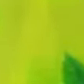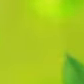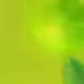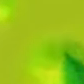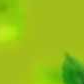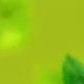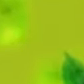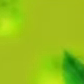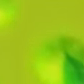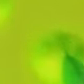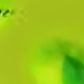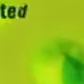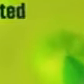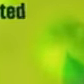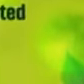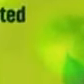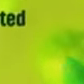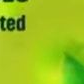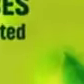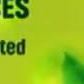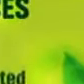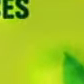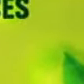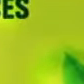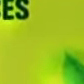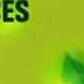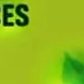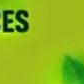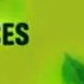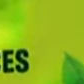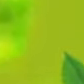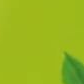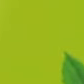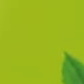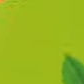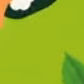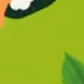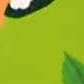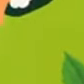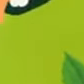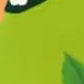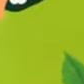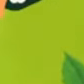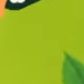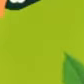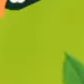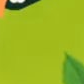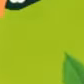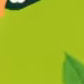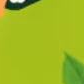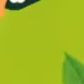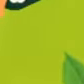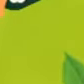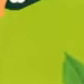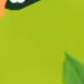touched coronavirus-contaminated surfaces that harbor the virus for several hours. But here's the good news. Use SkinGuard